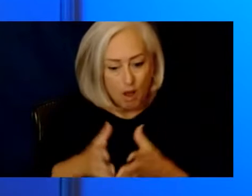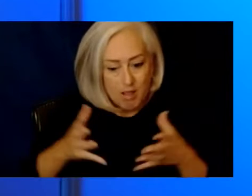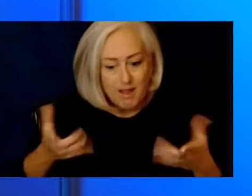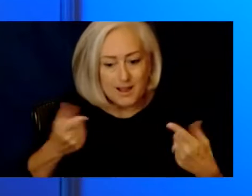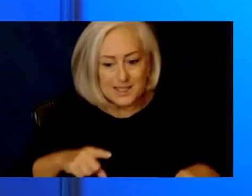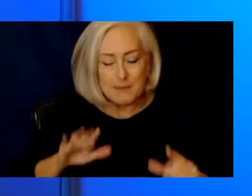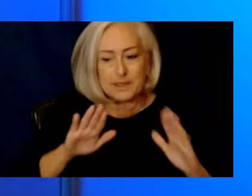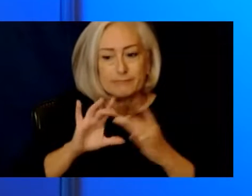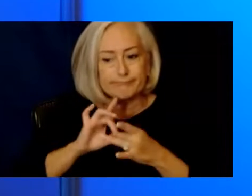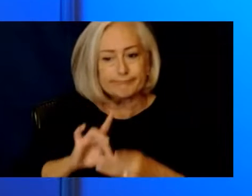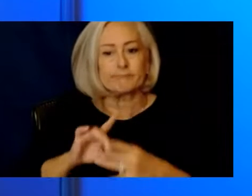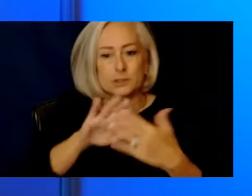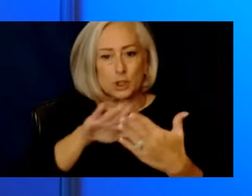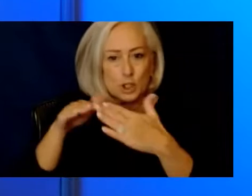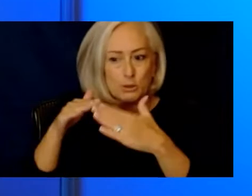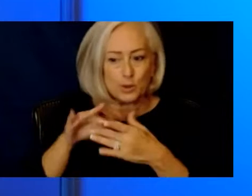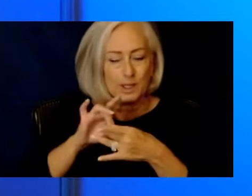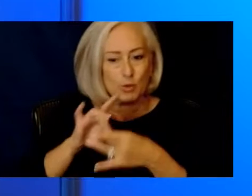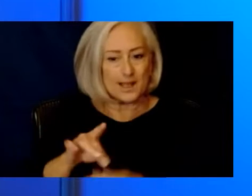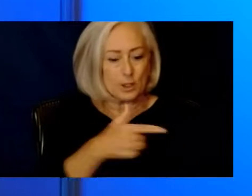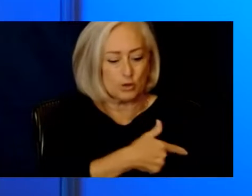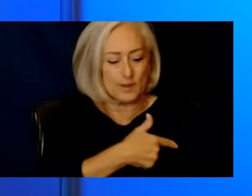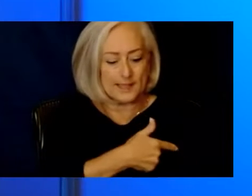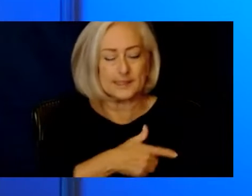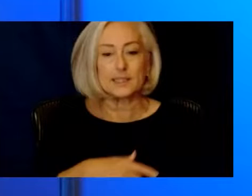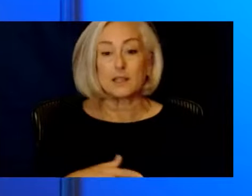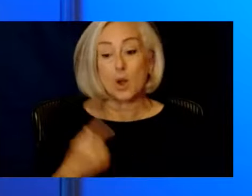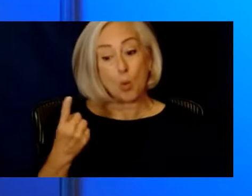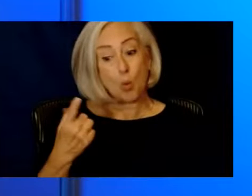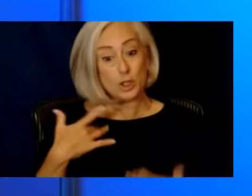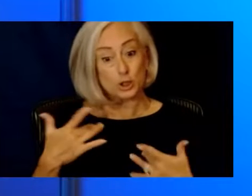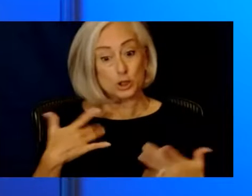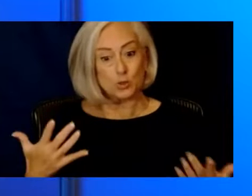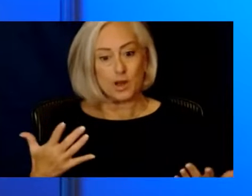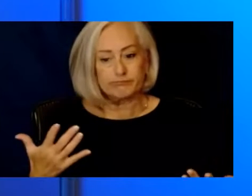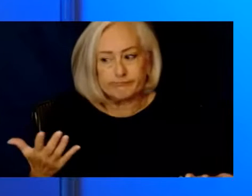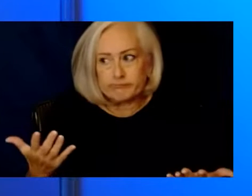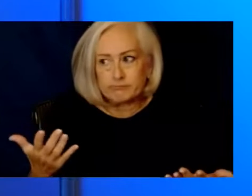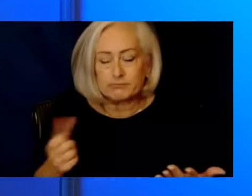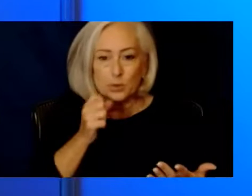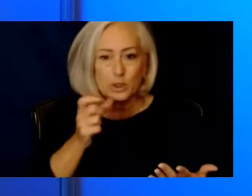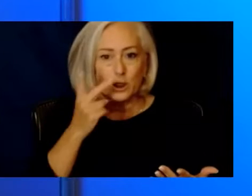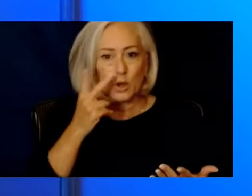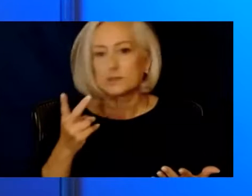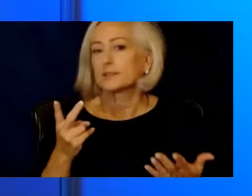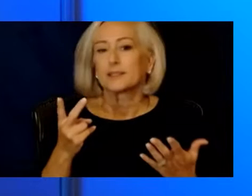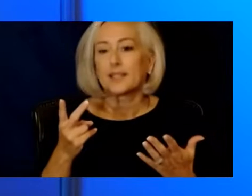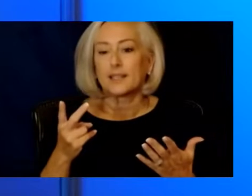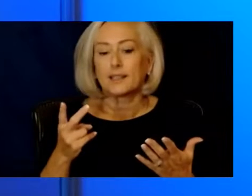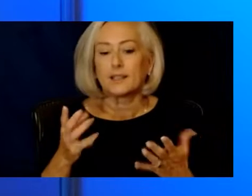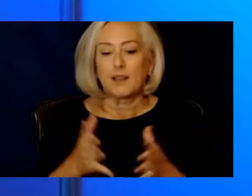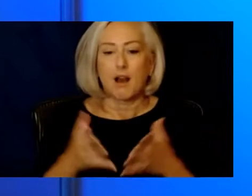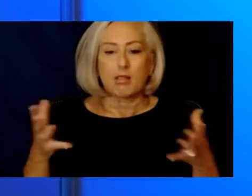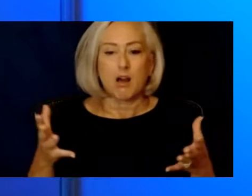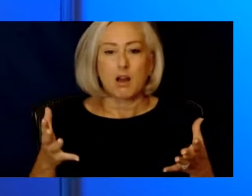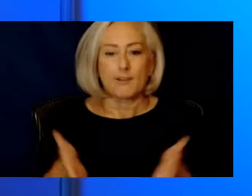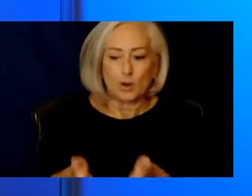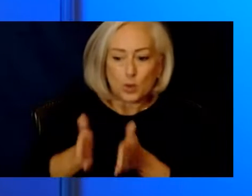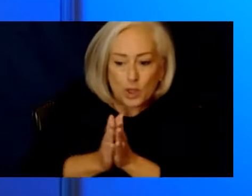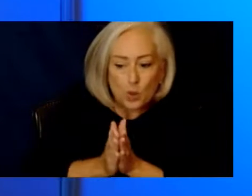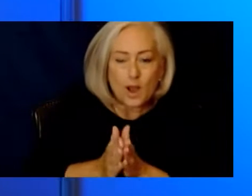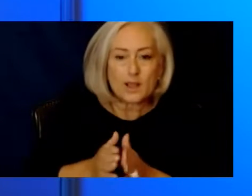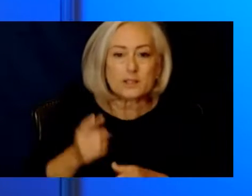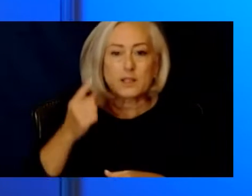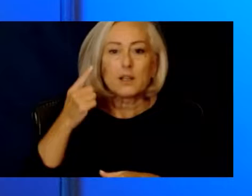to the vaccine. One of the things that's concerning is we're not seeing as much demand for vaccine from parents